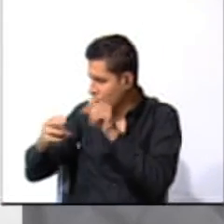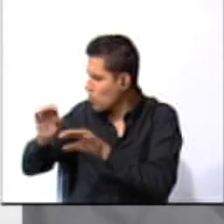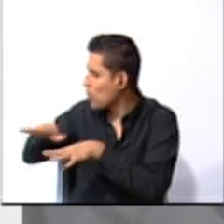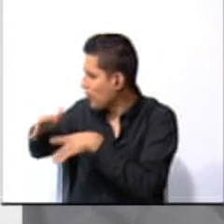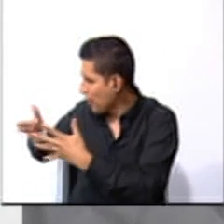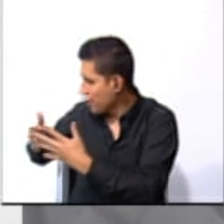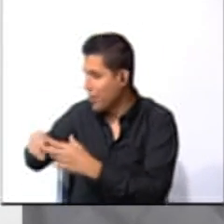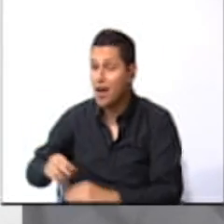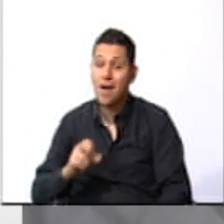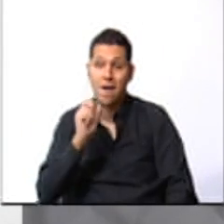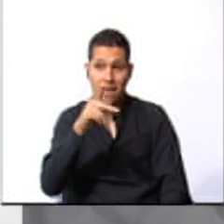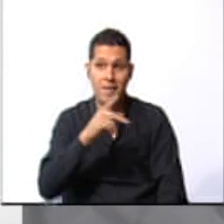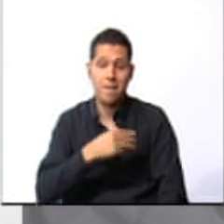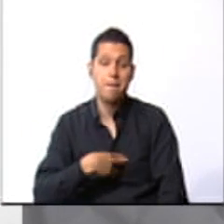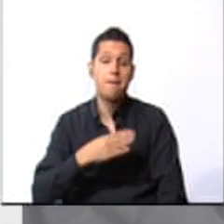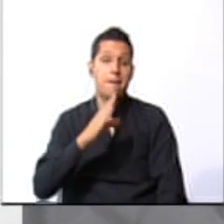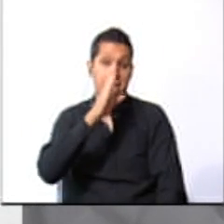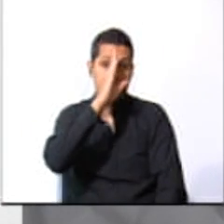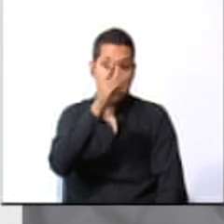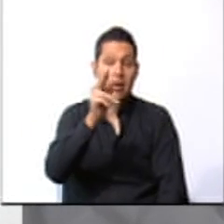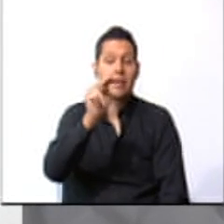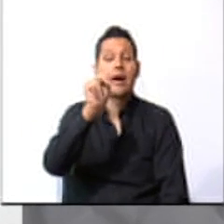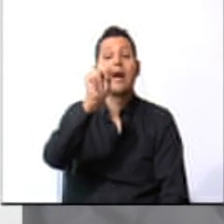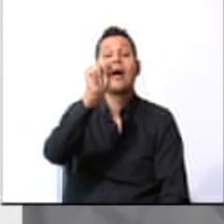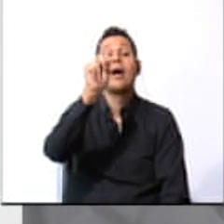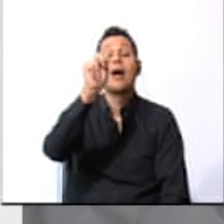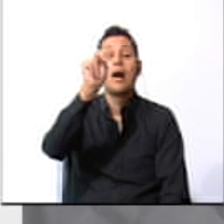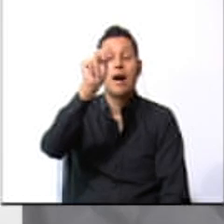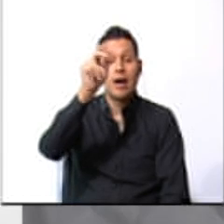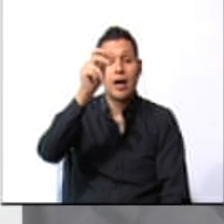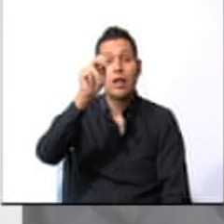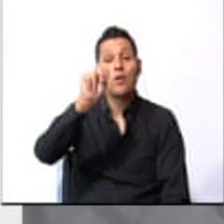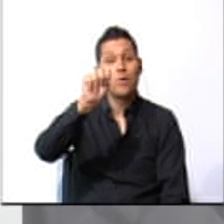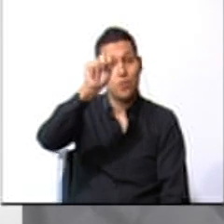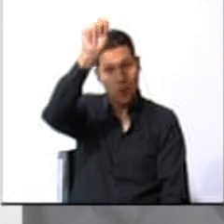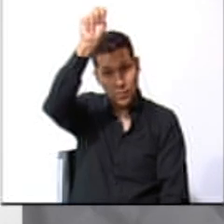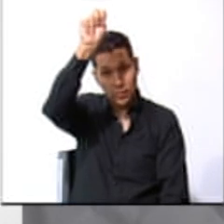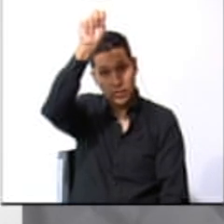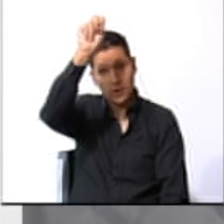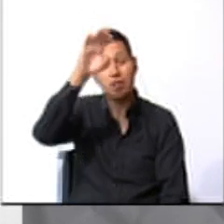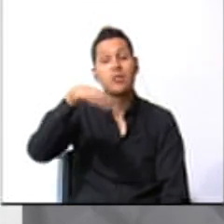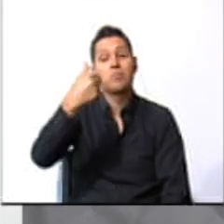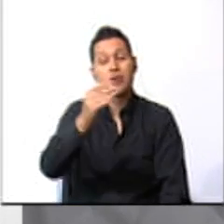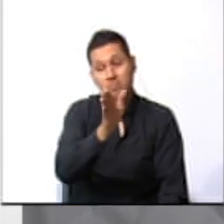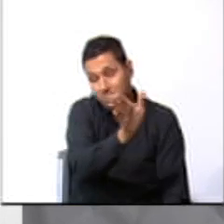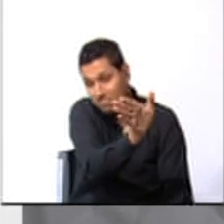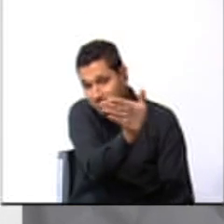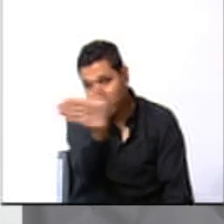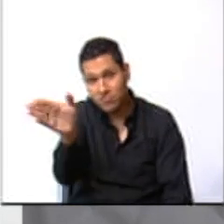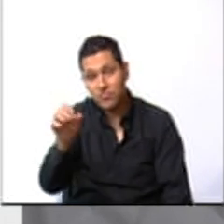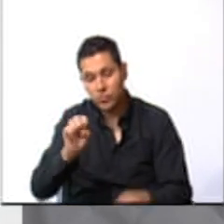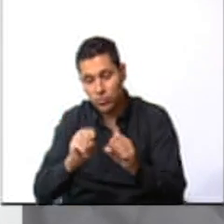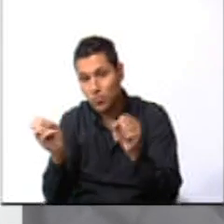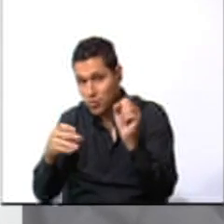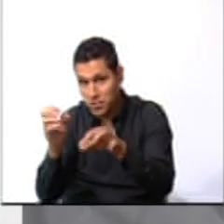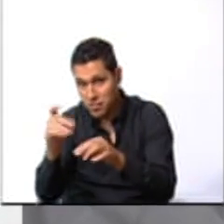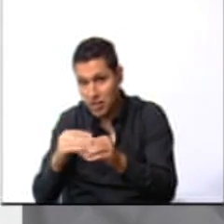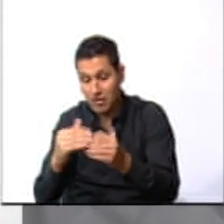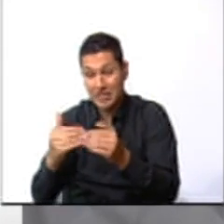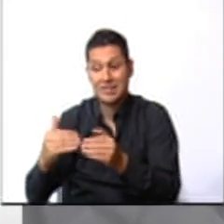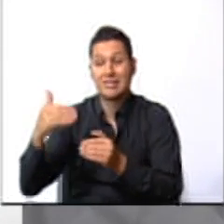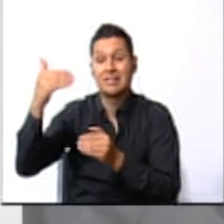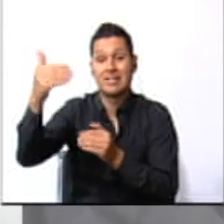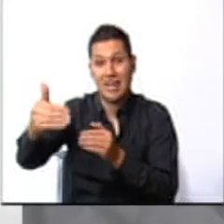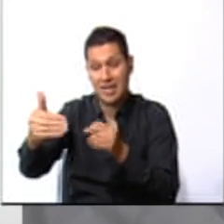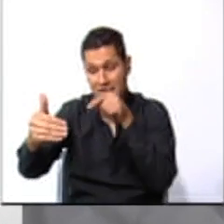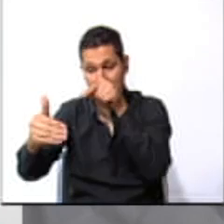the north, turn right. The supermarket is in front of the